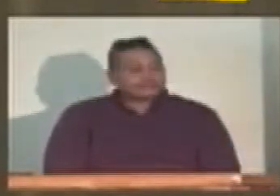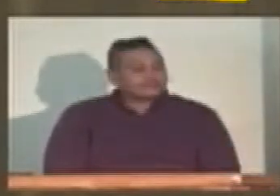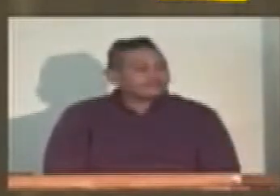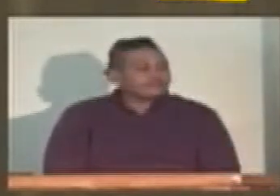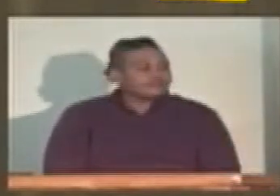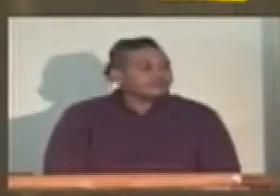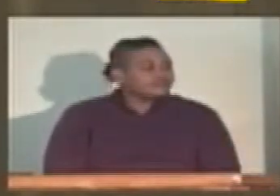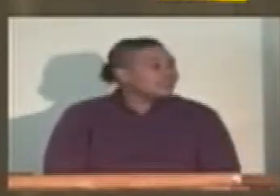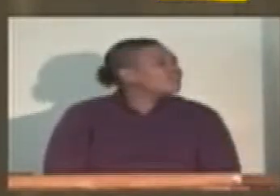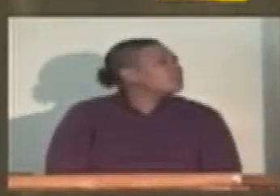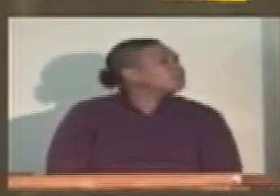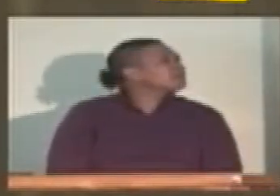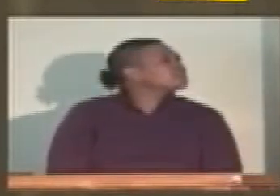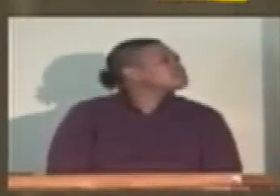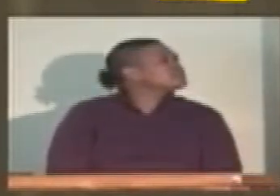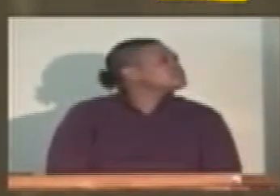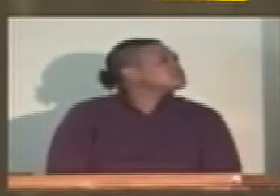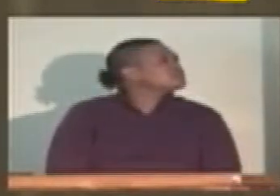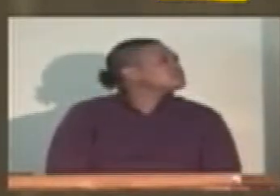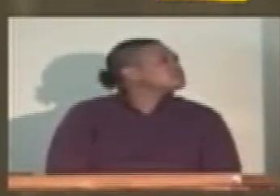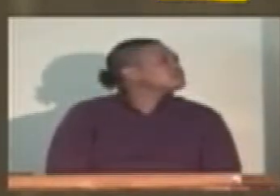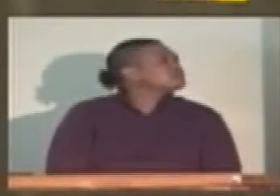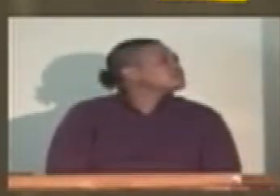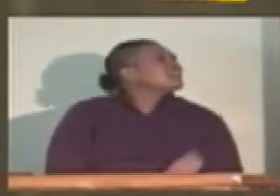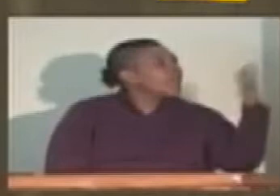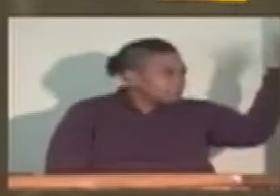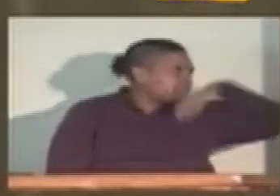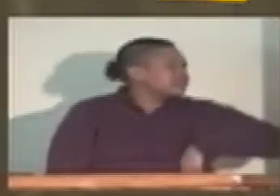not tomorrow, not ever.